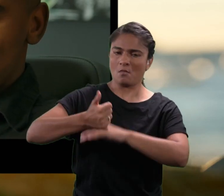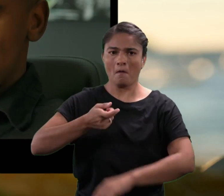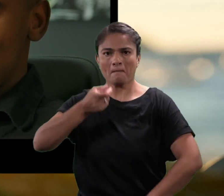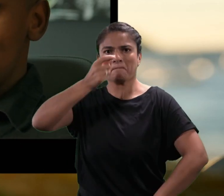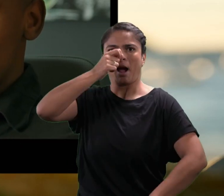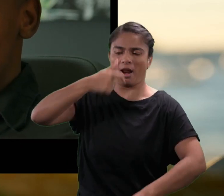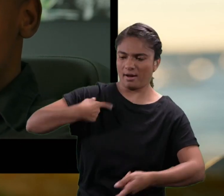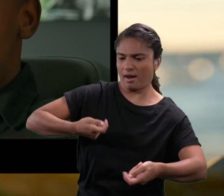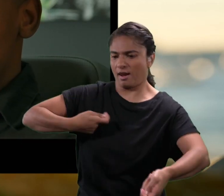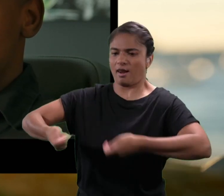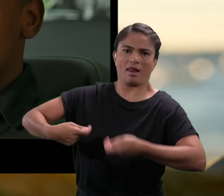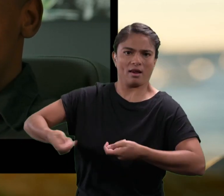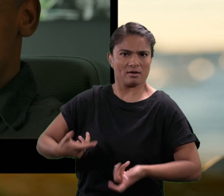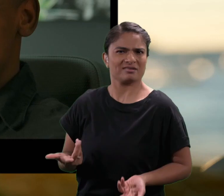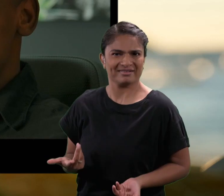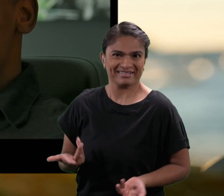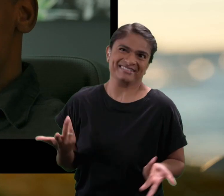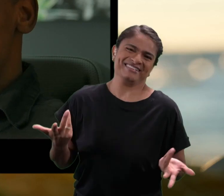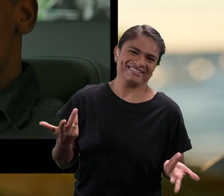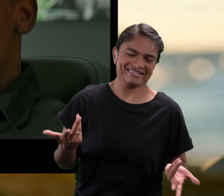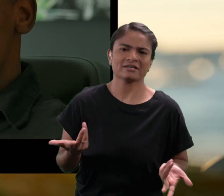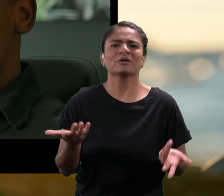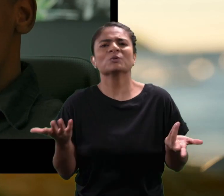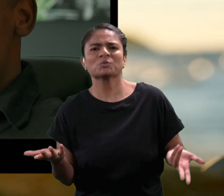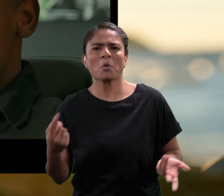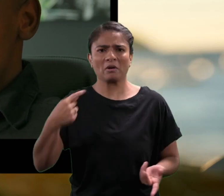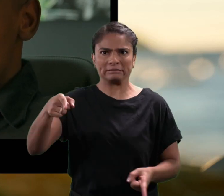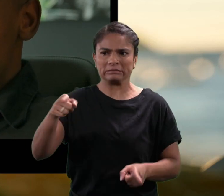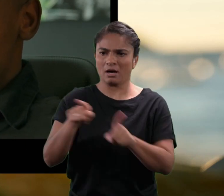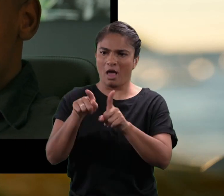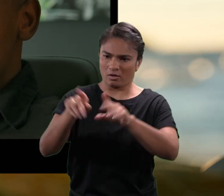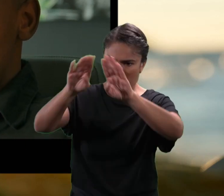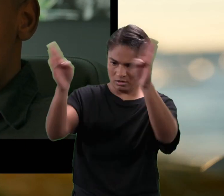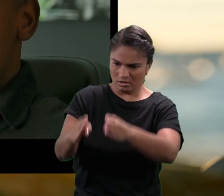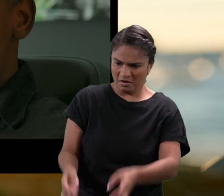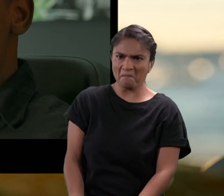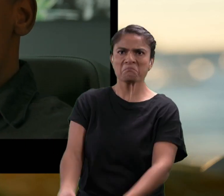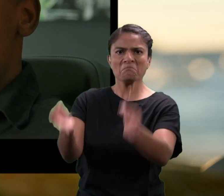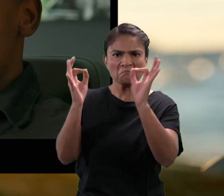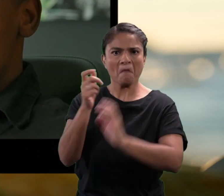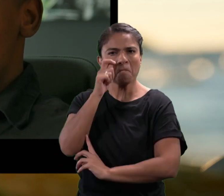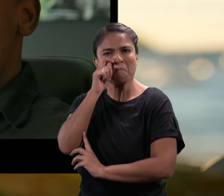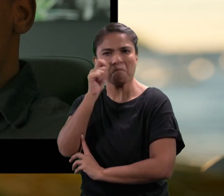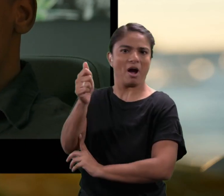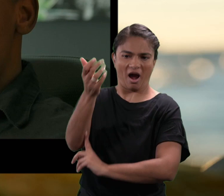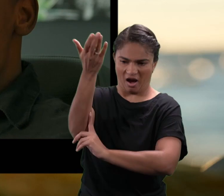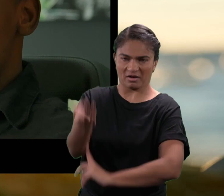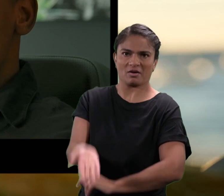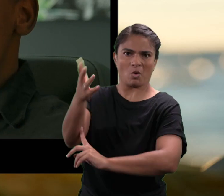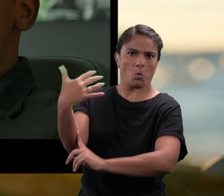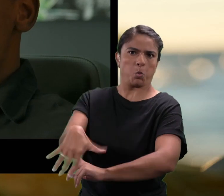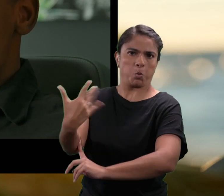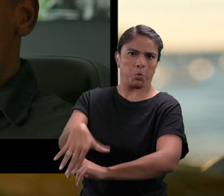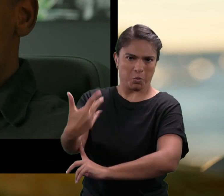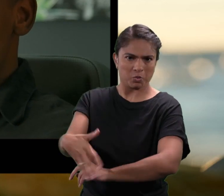masculinity, some like to call it the alpha, right? That is sort of like the full package of what a